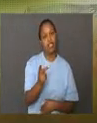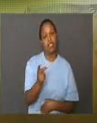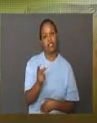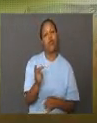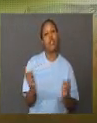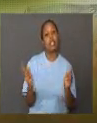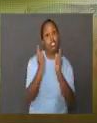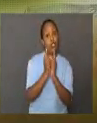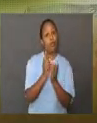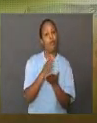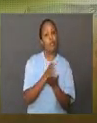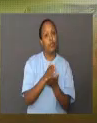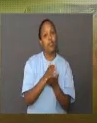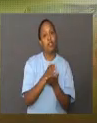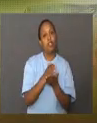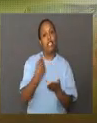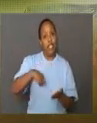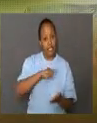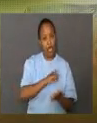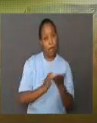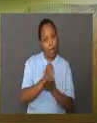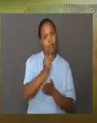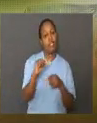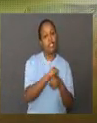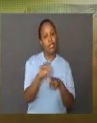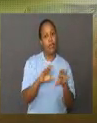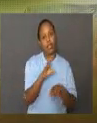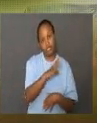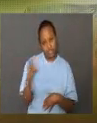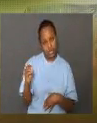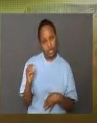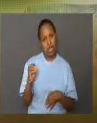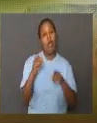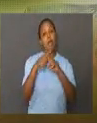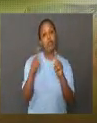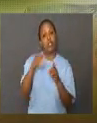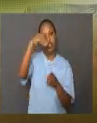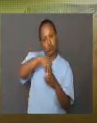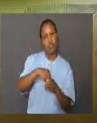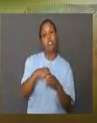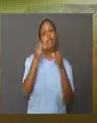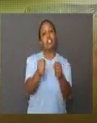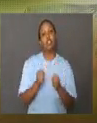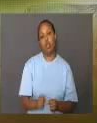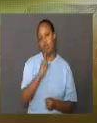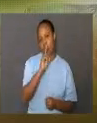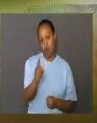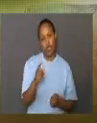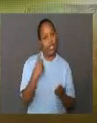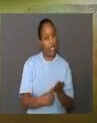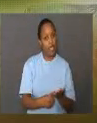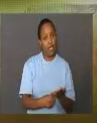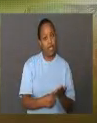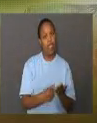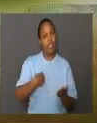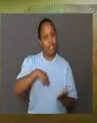relationship between exercising our rights and being tolerant of diversity. This will lead